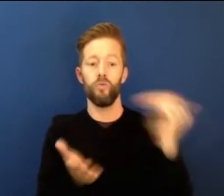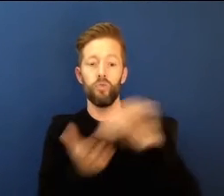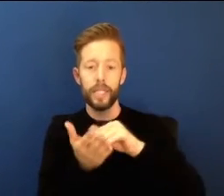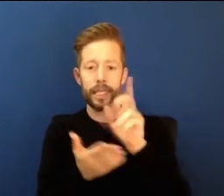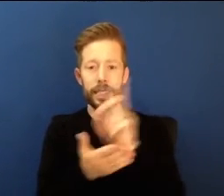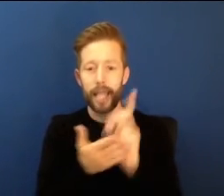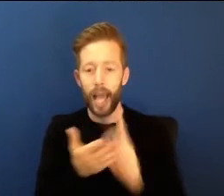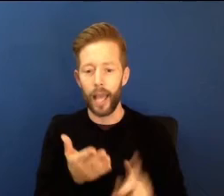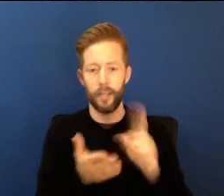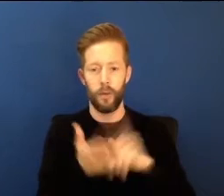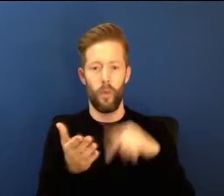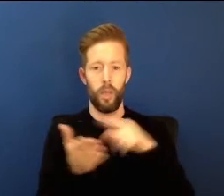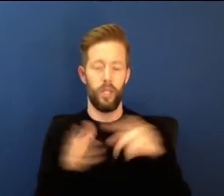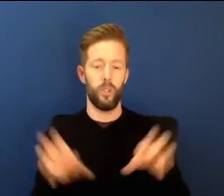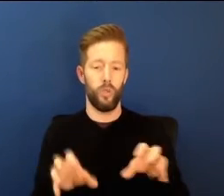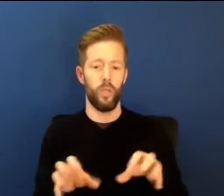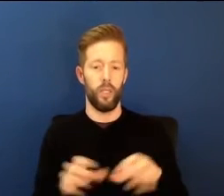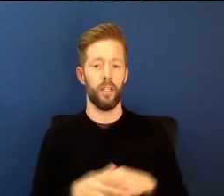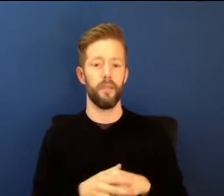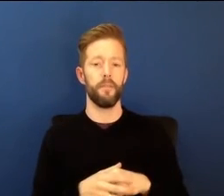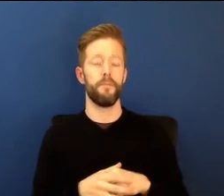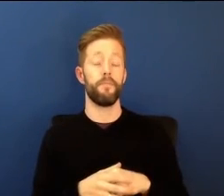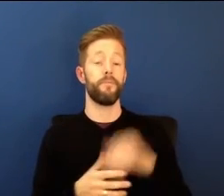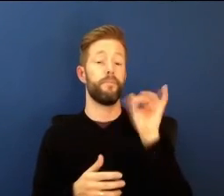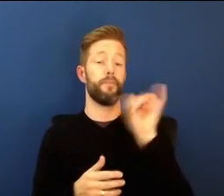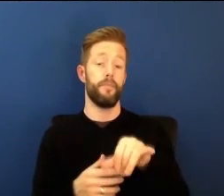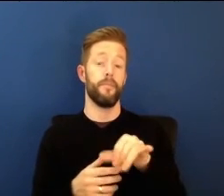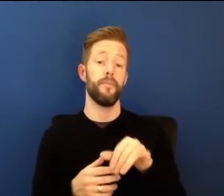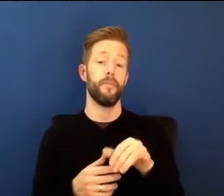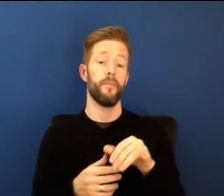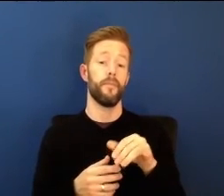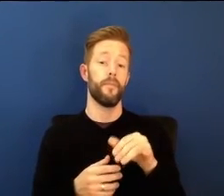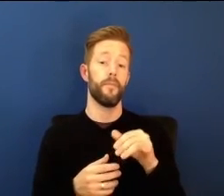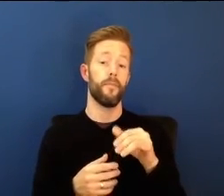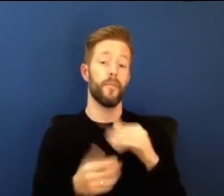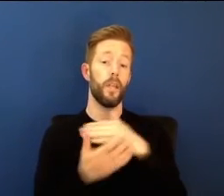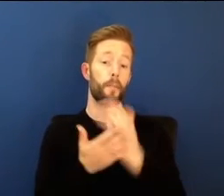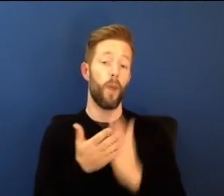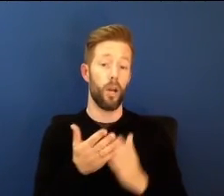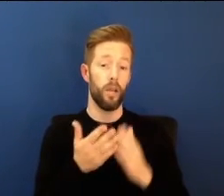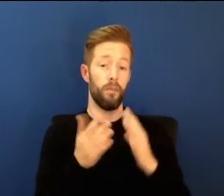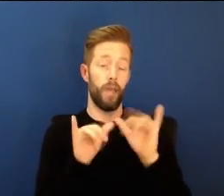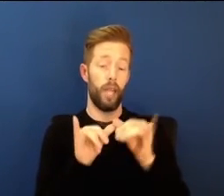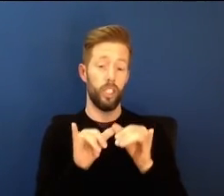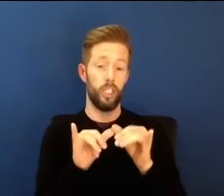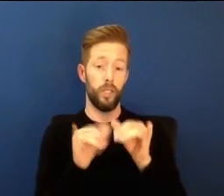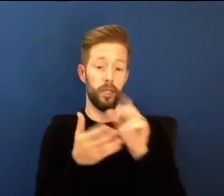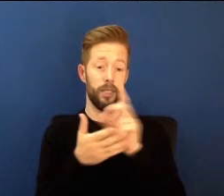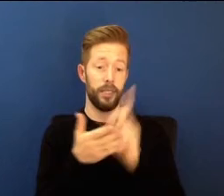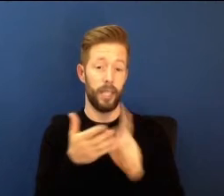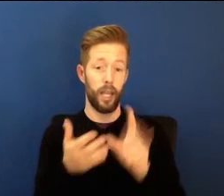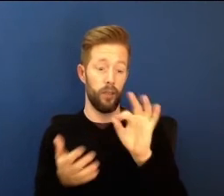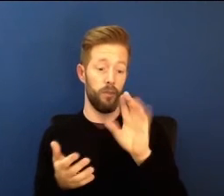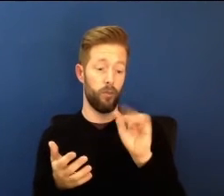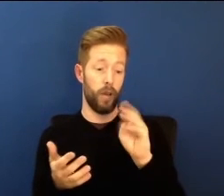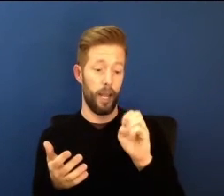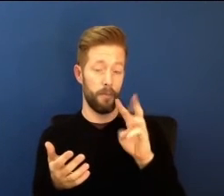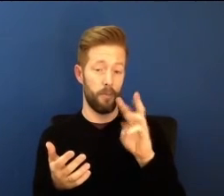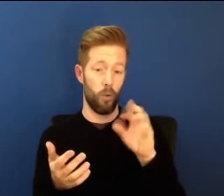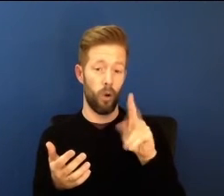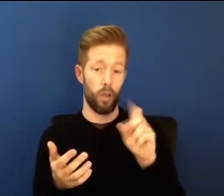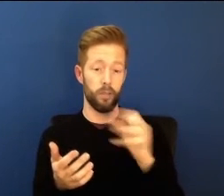and redesign what it is that they're doing, which again is part of engineering design frameworks